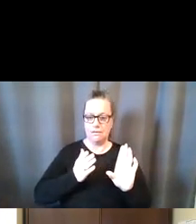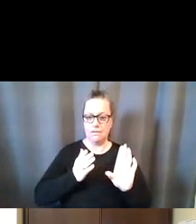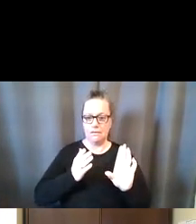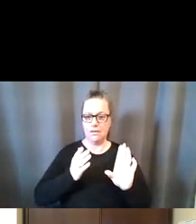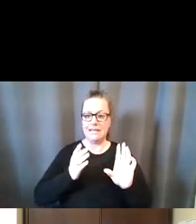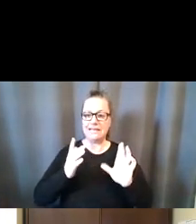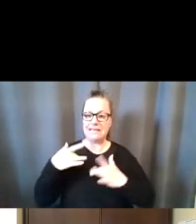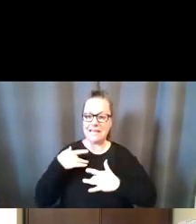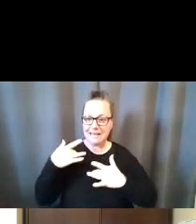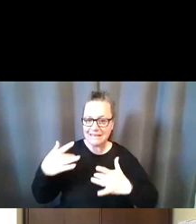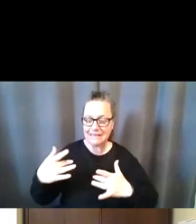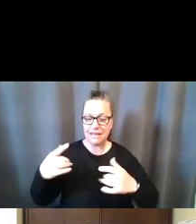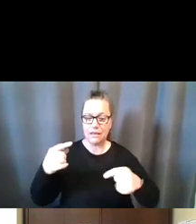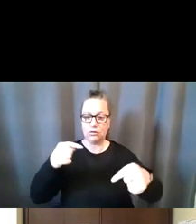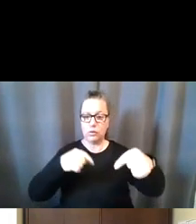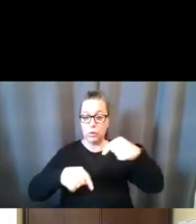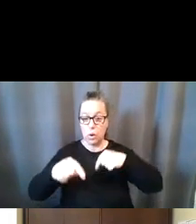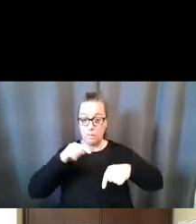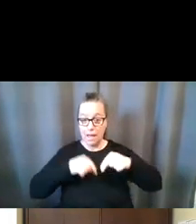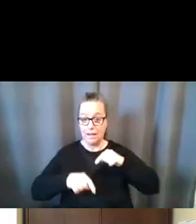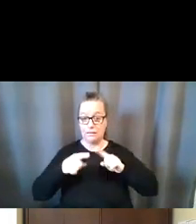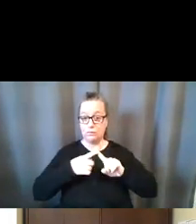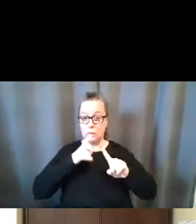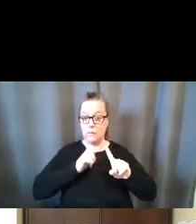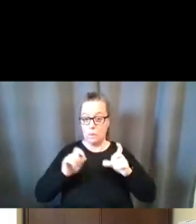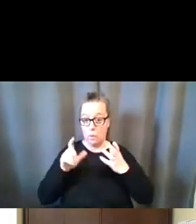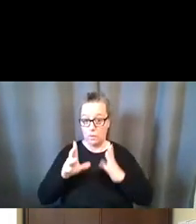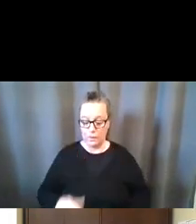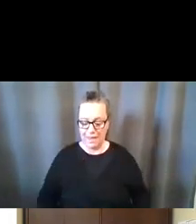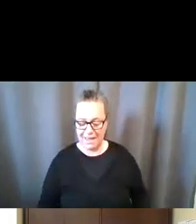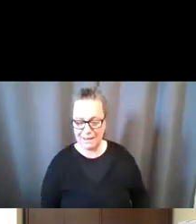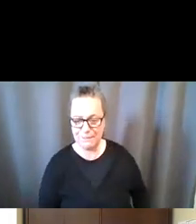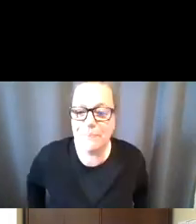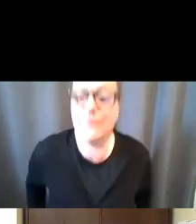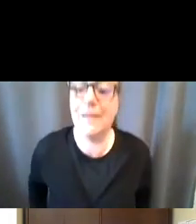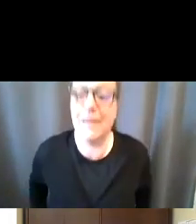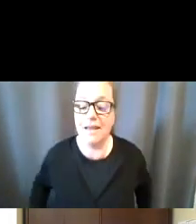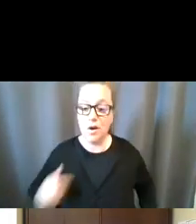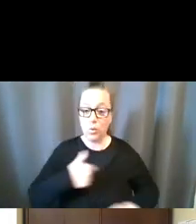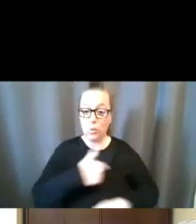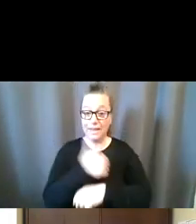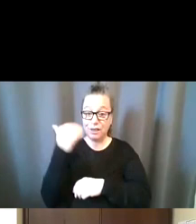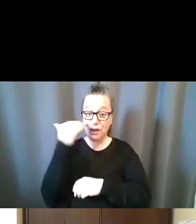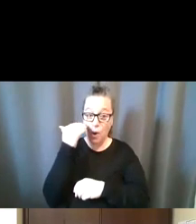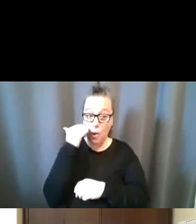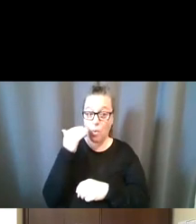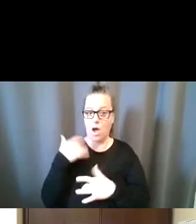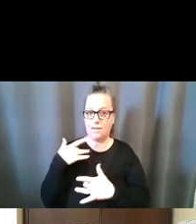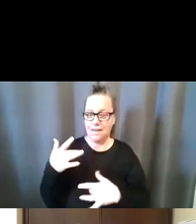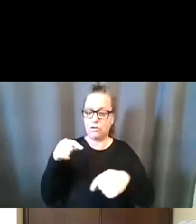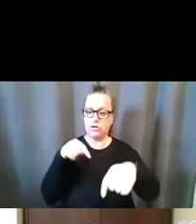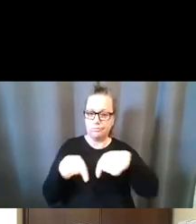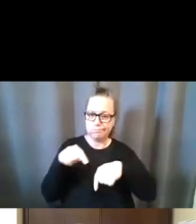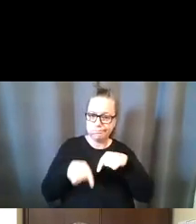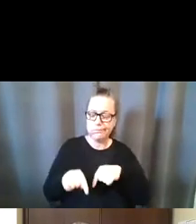psychological tendency to go back to what we used to do. We know it is our tendency to regress and go back to what